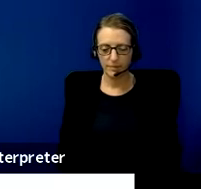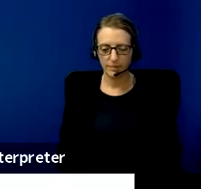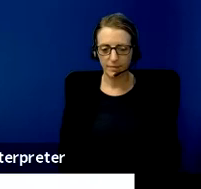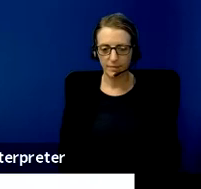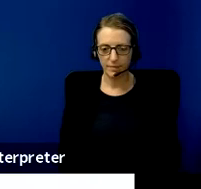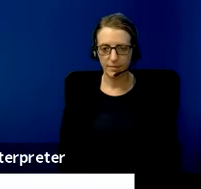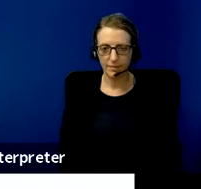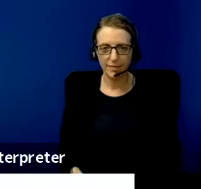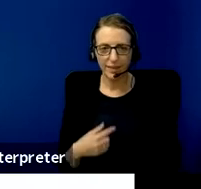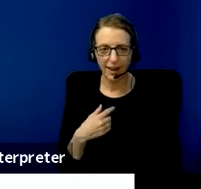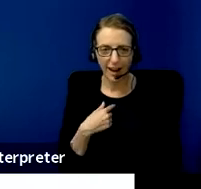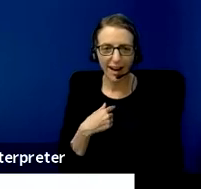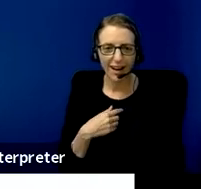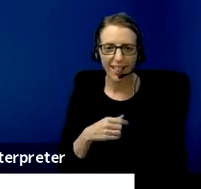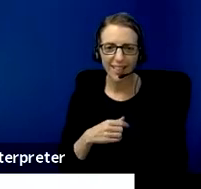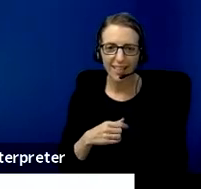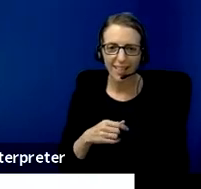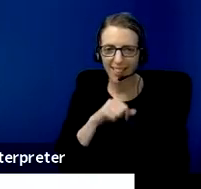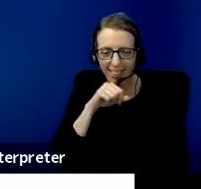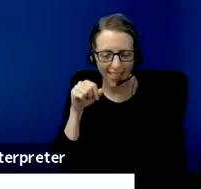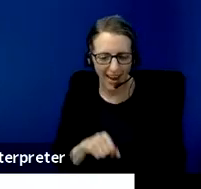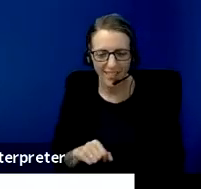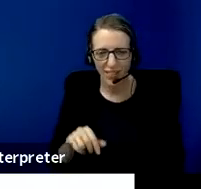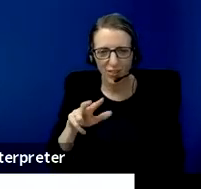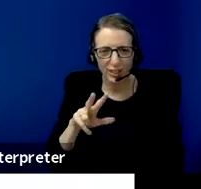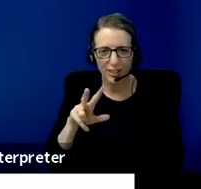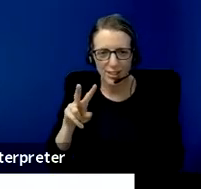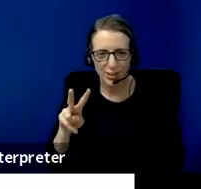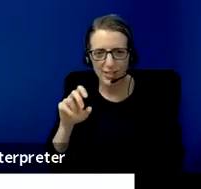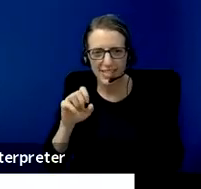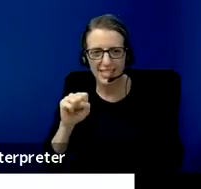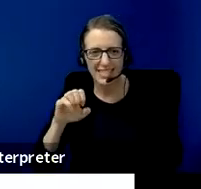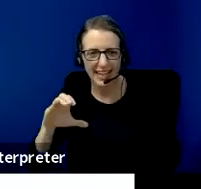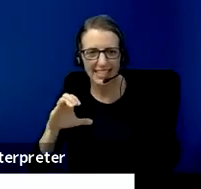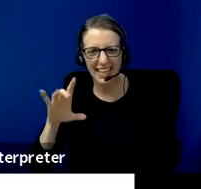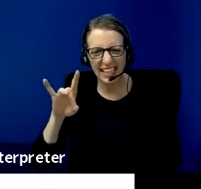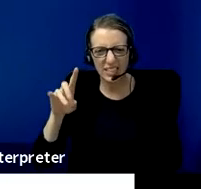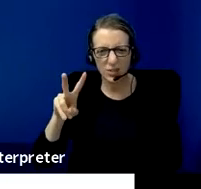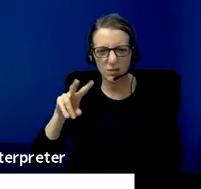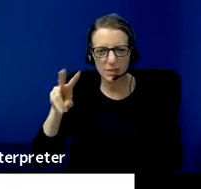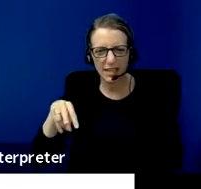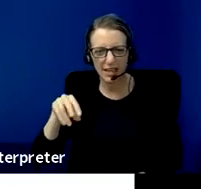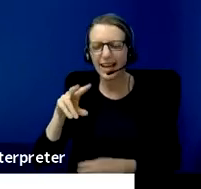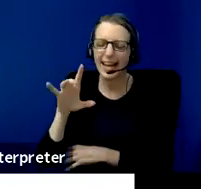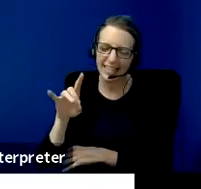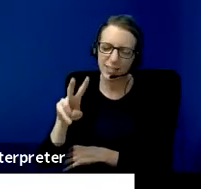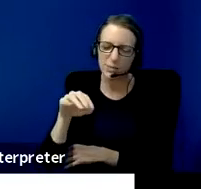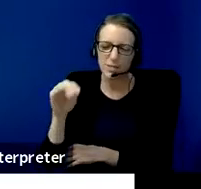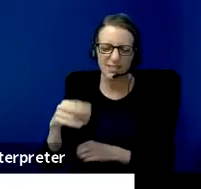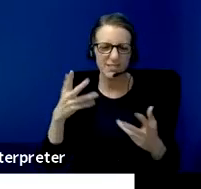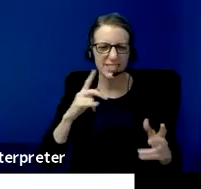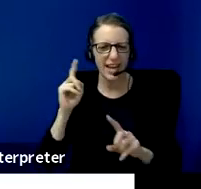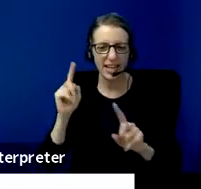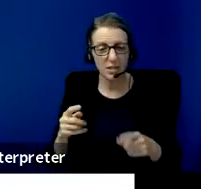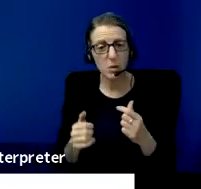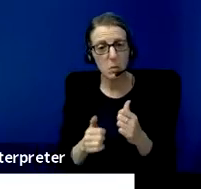I love that at 30 seconds, we already have 82% in. And so far, it's looking like most of us were able to